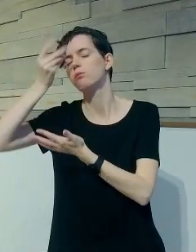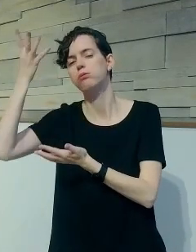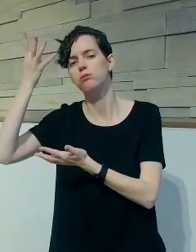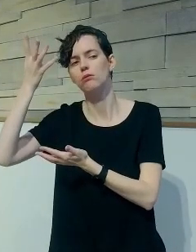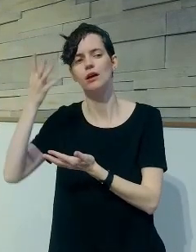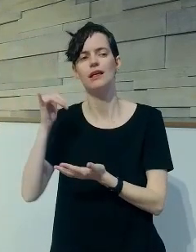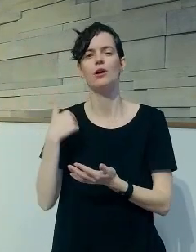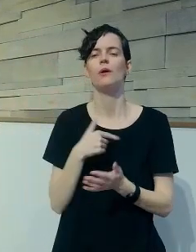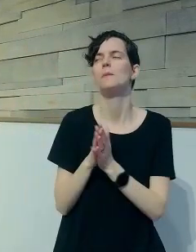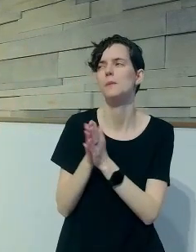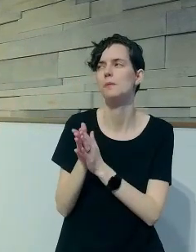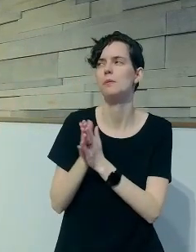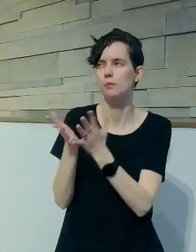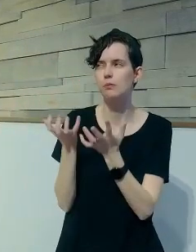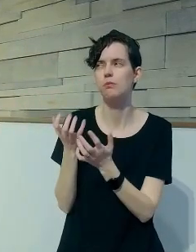And that's what we look forward to.